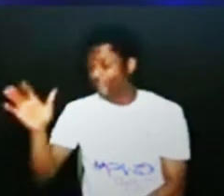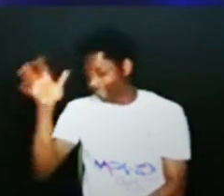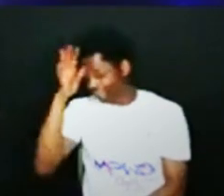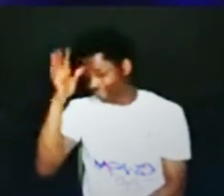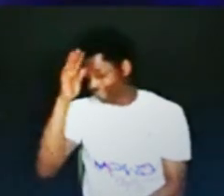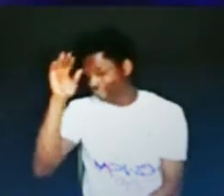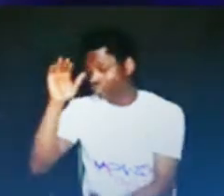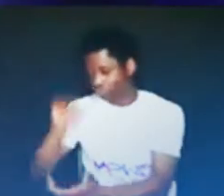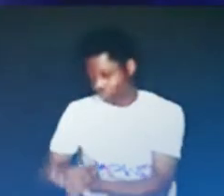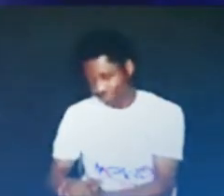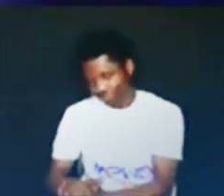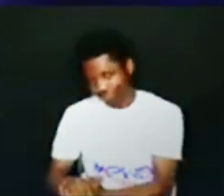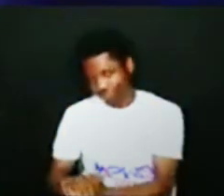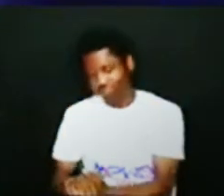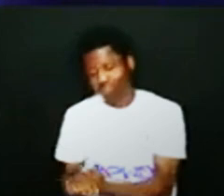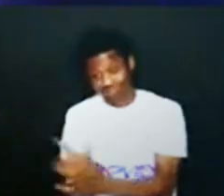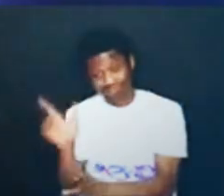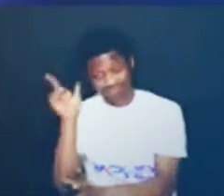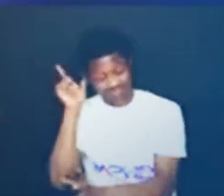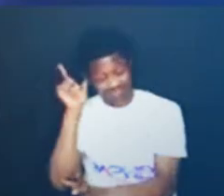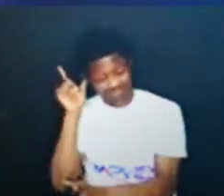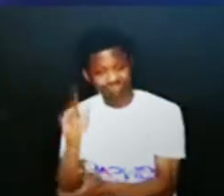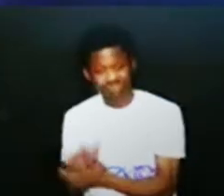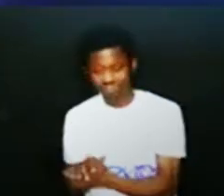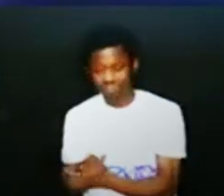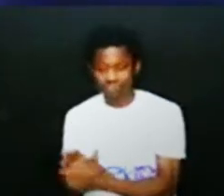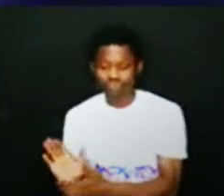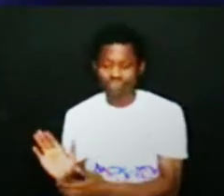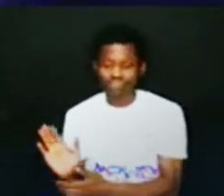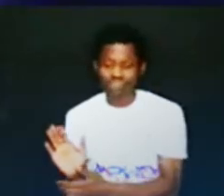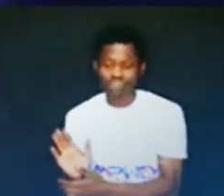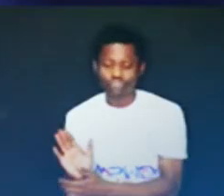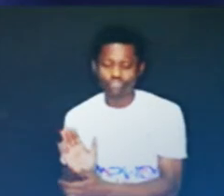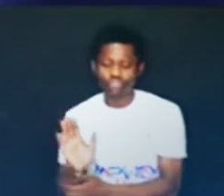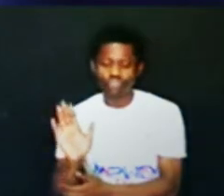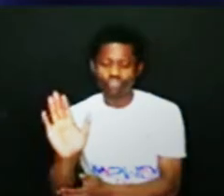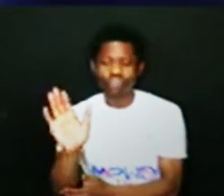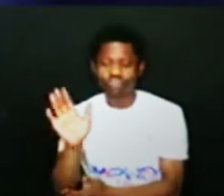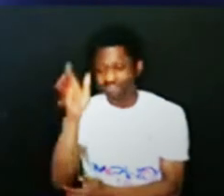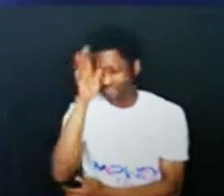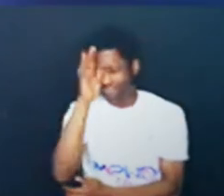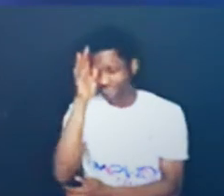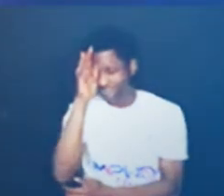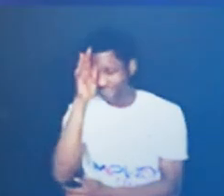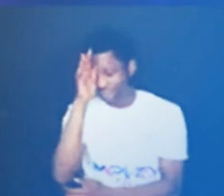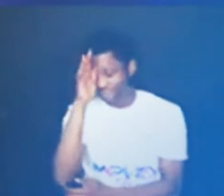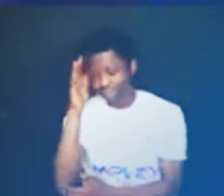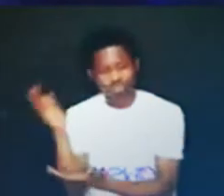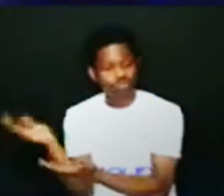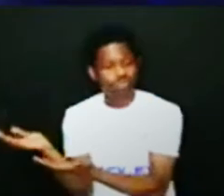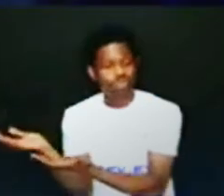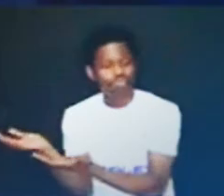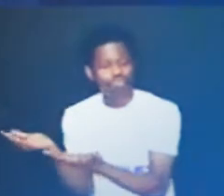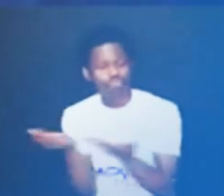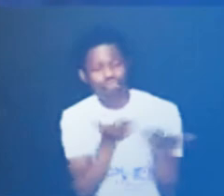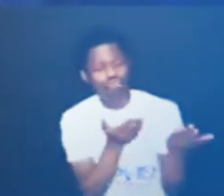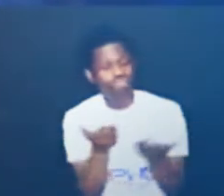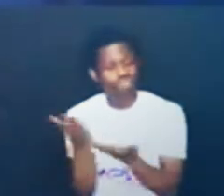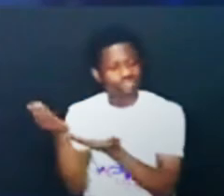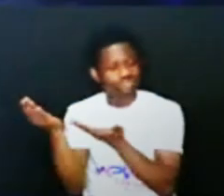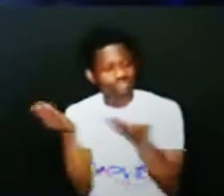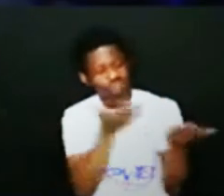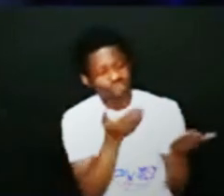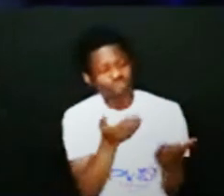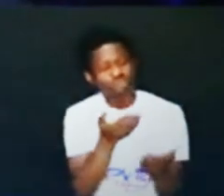brought, now listen to this, their father a bad report about them. Ayeni Jacob ebusuan